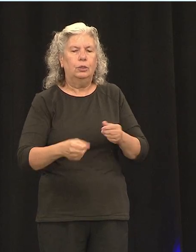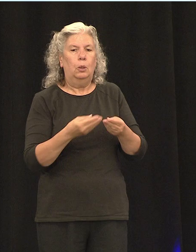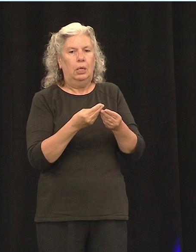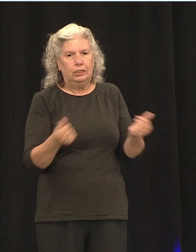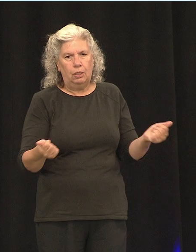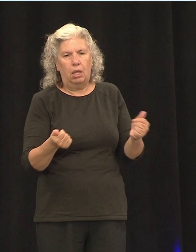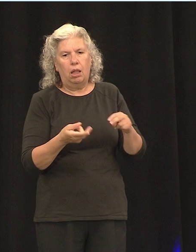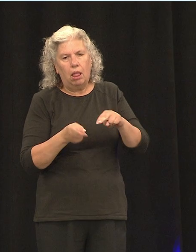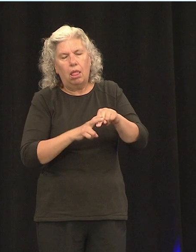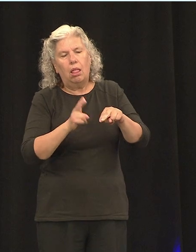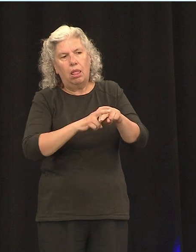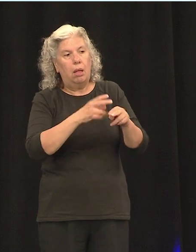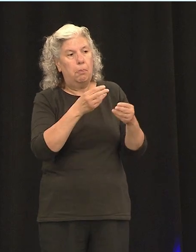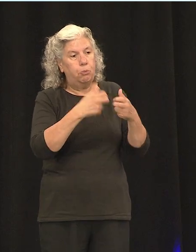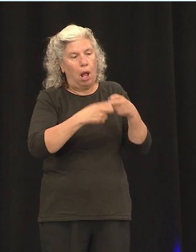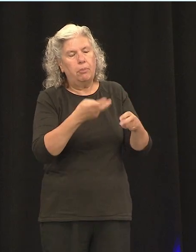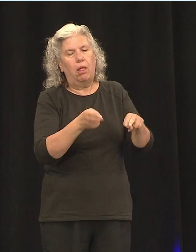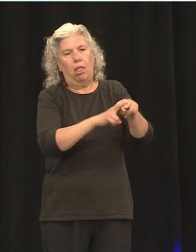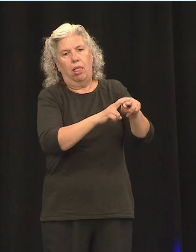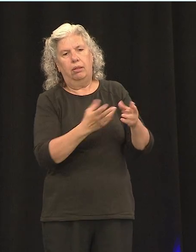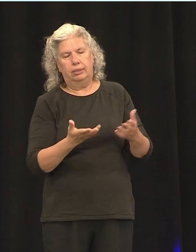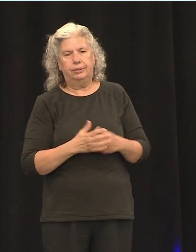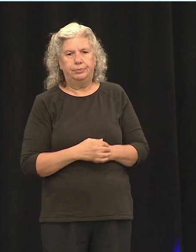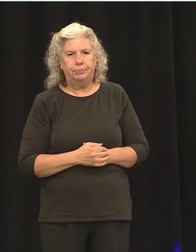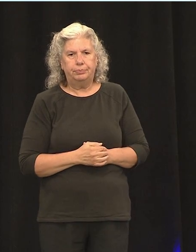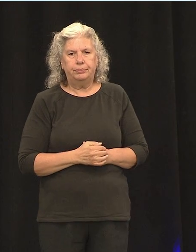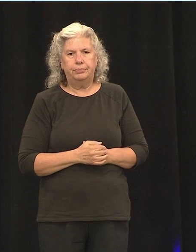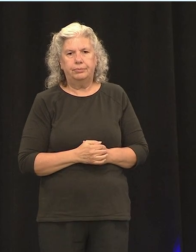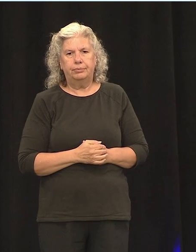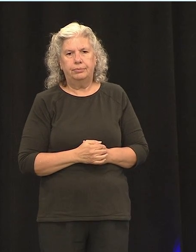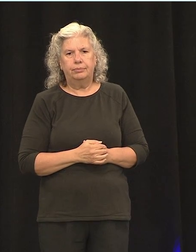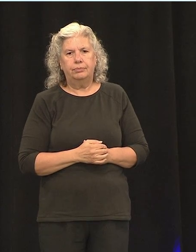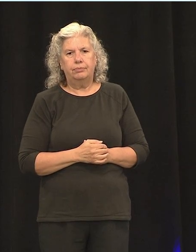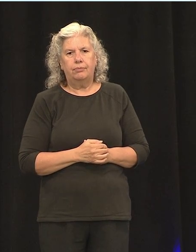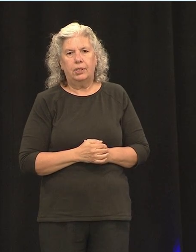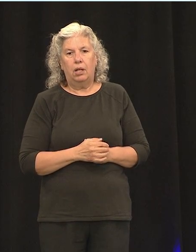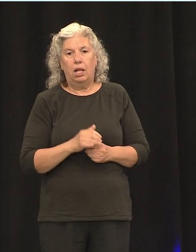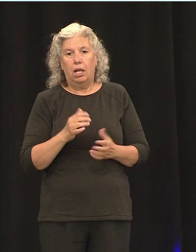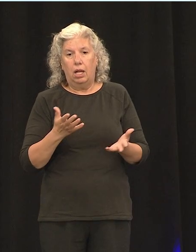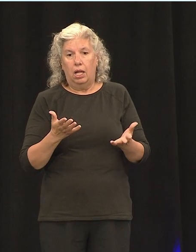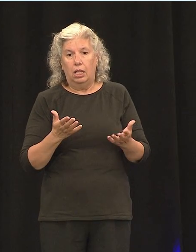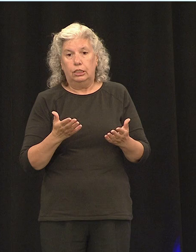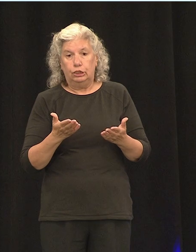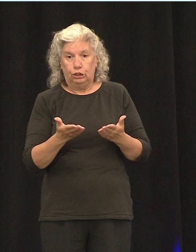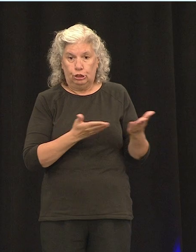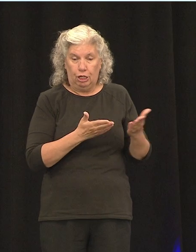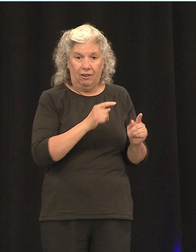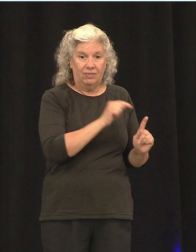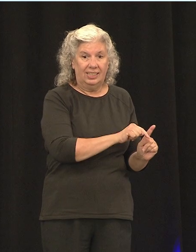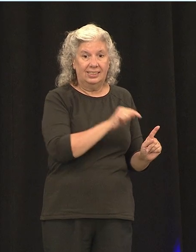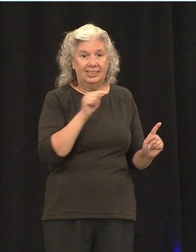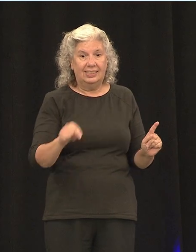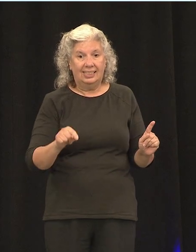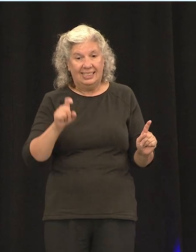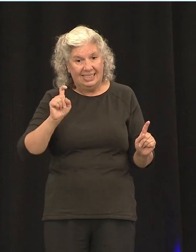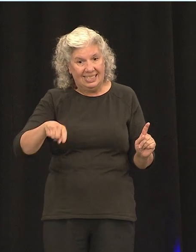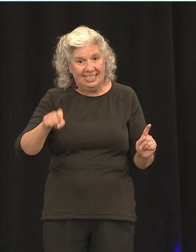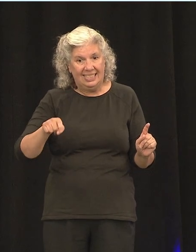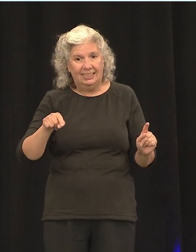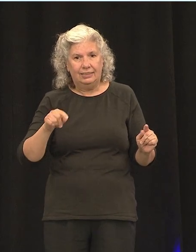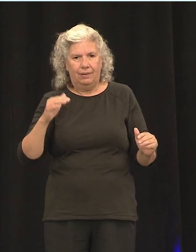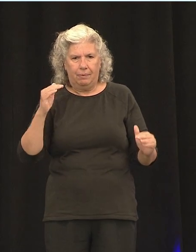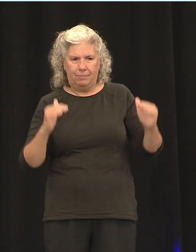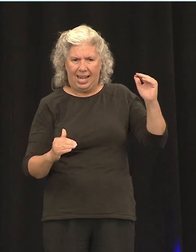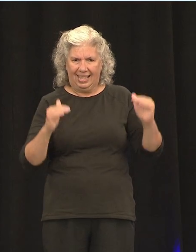on. The other thing is balancing services and needs, because I've heard this a lot from families, like yesterday,